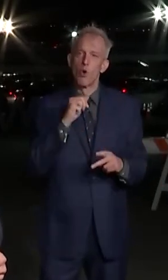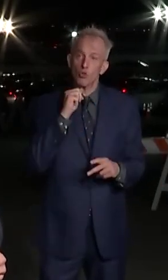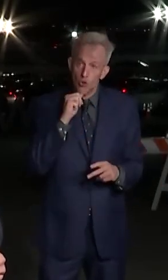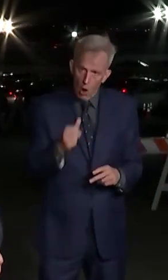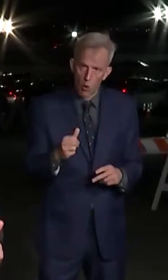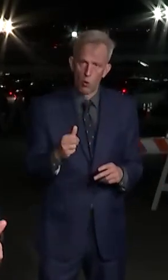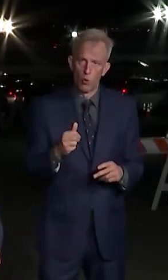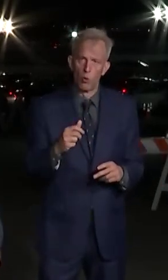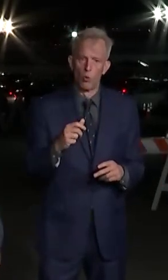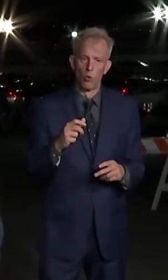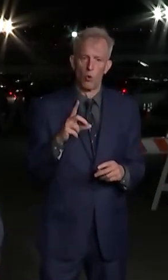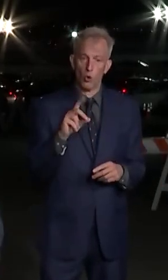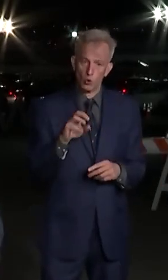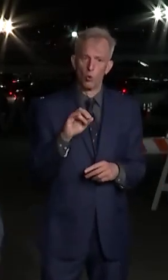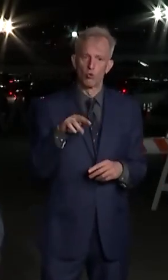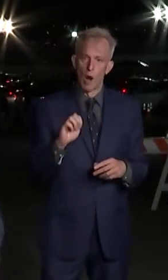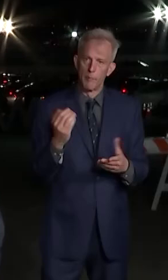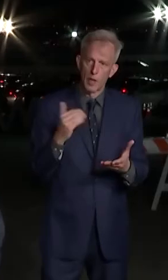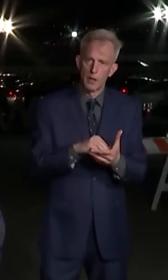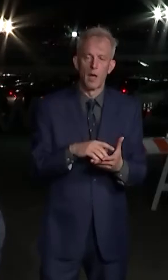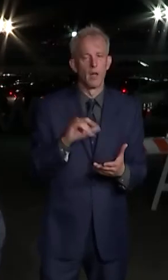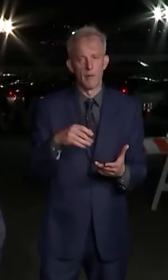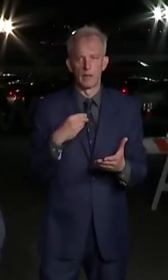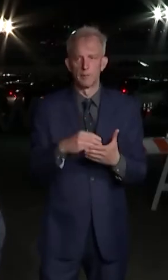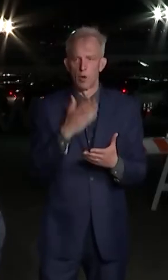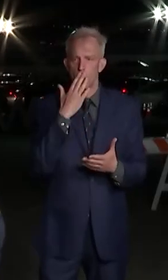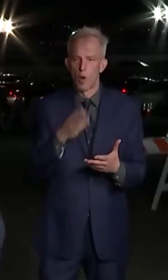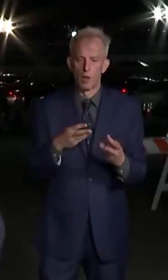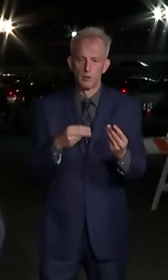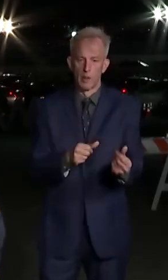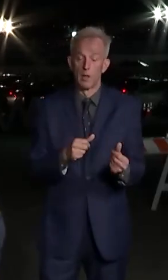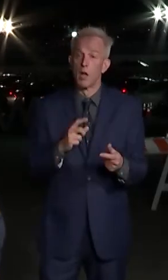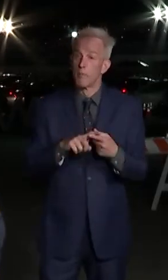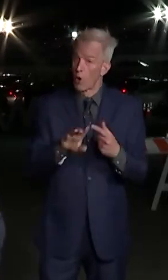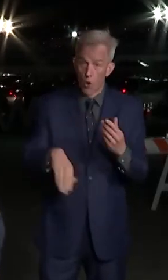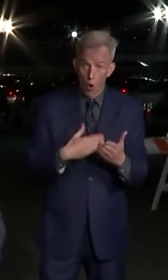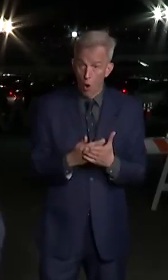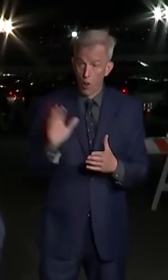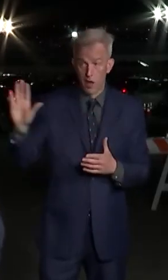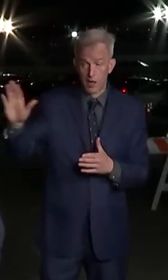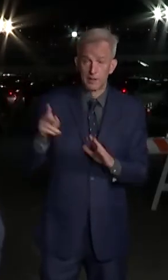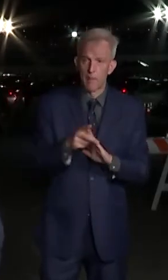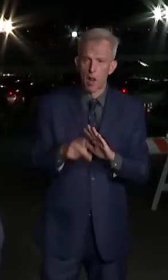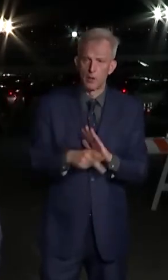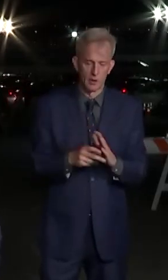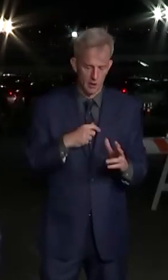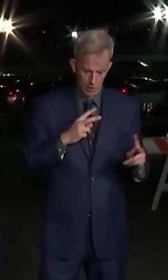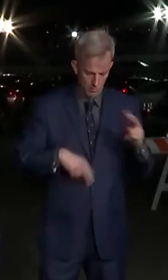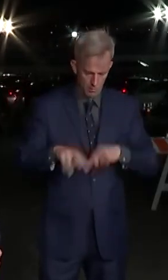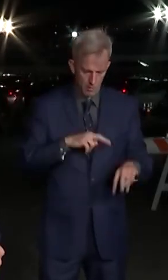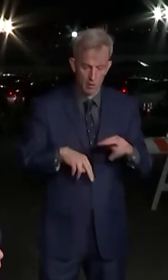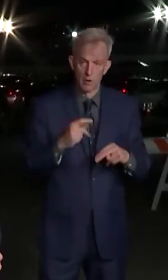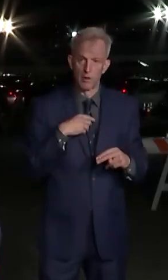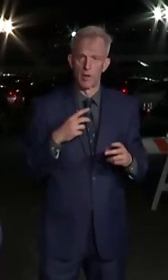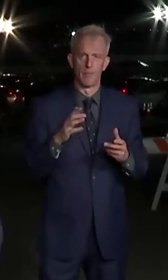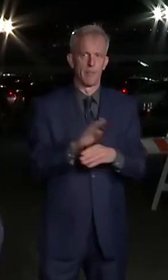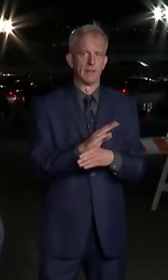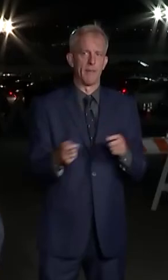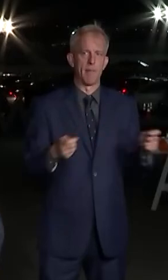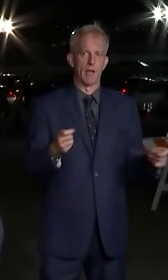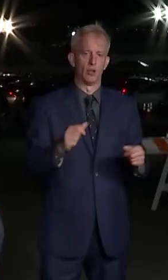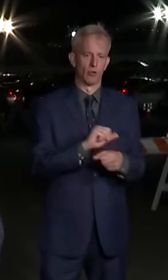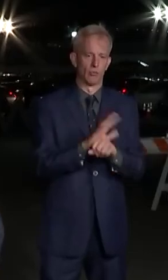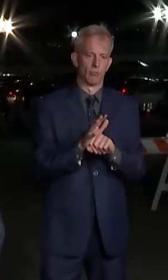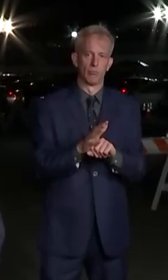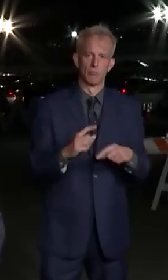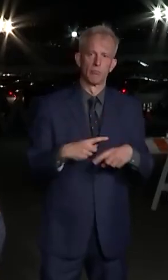spent. But, you know, I haven't looked at all the policies, Joel, you've asked me before. I've been so busy managing this. I looked at a number of them, and